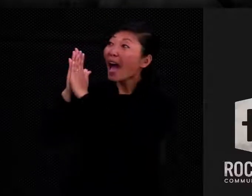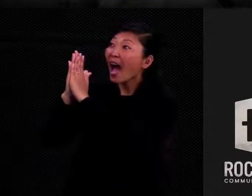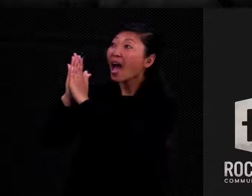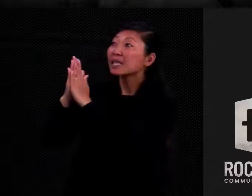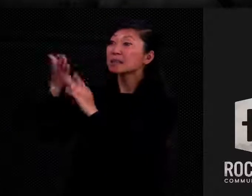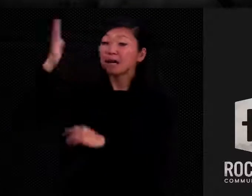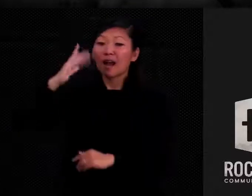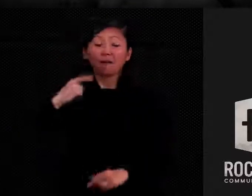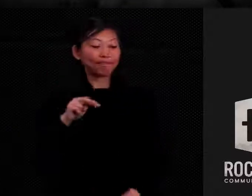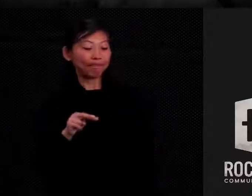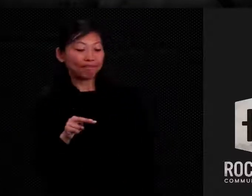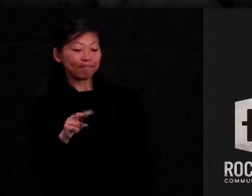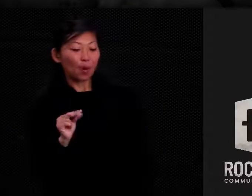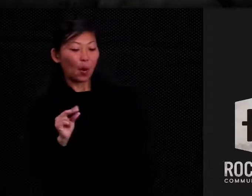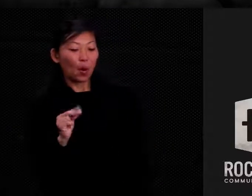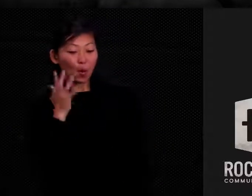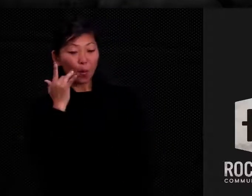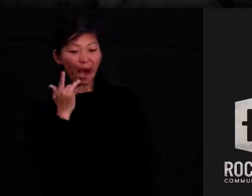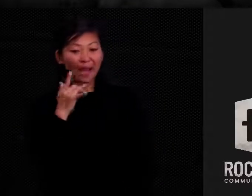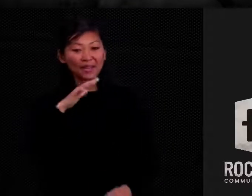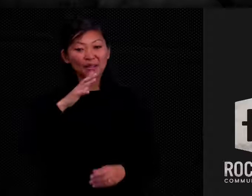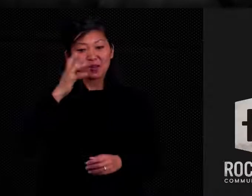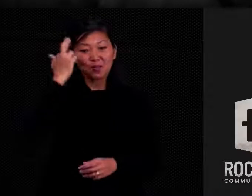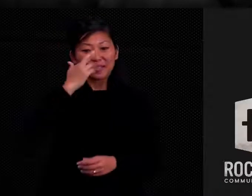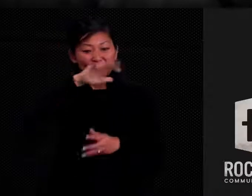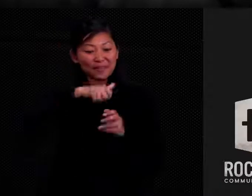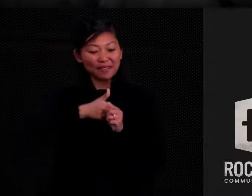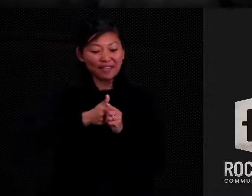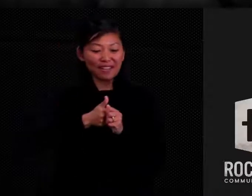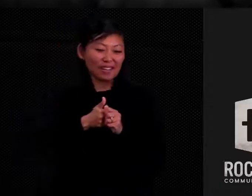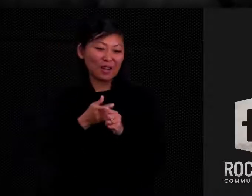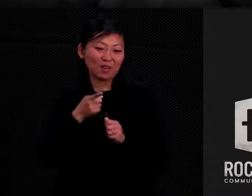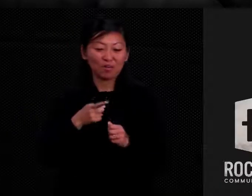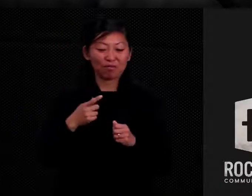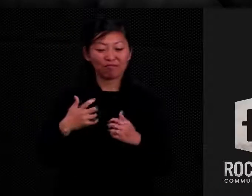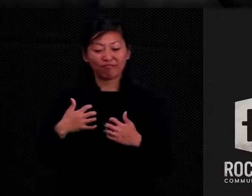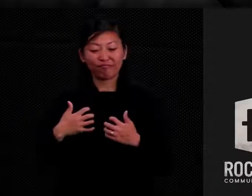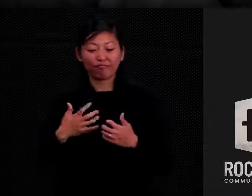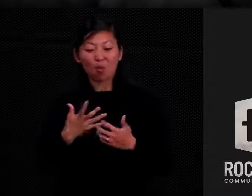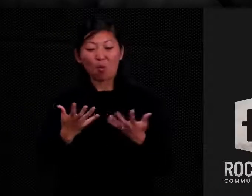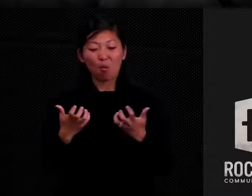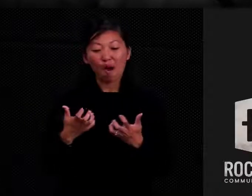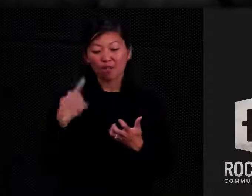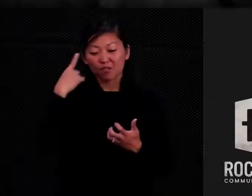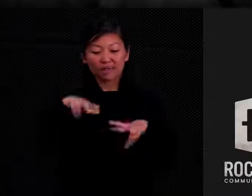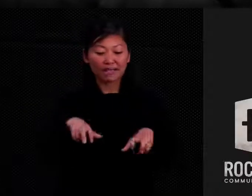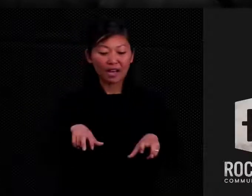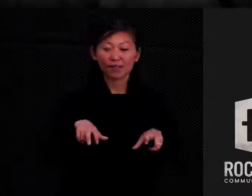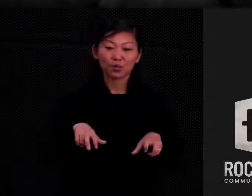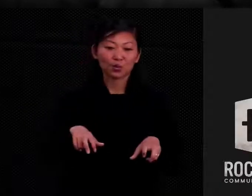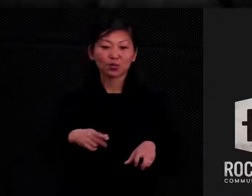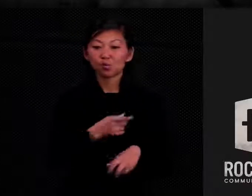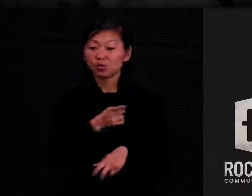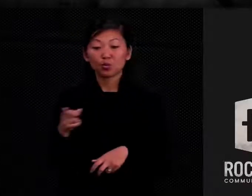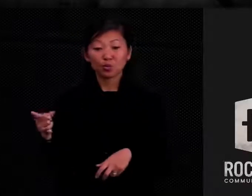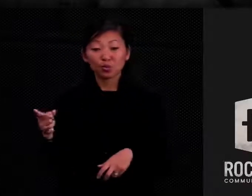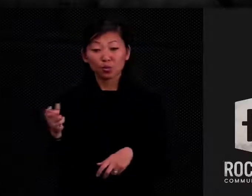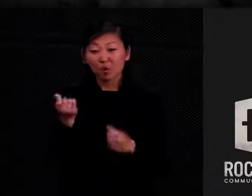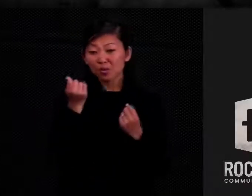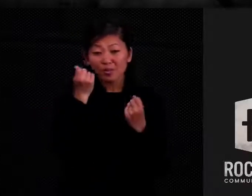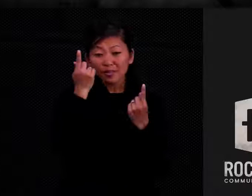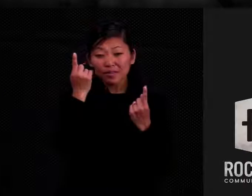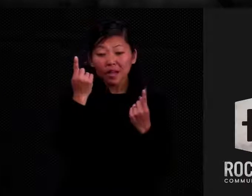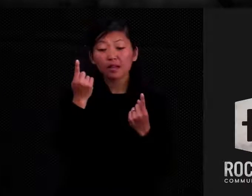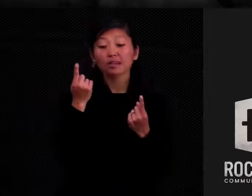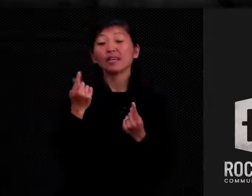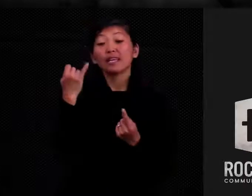ask wrongly to spend it on your passions. You adulterous people, do you not know that friendship with the